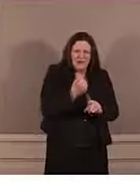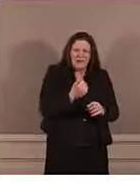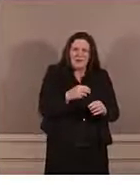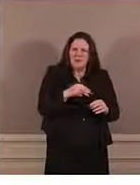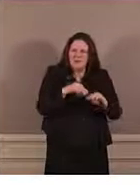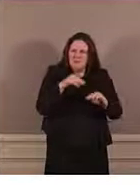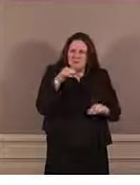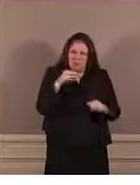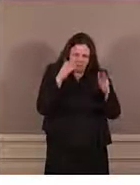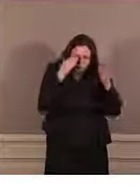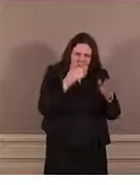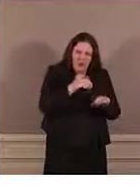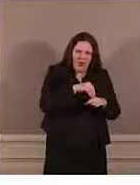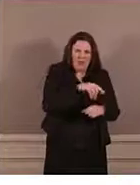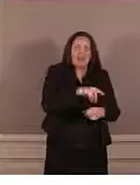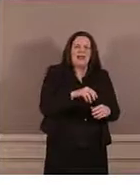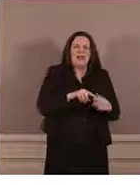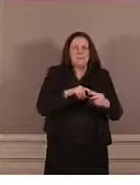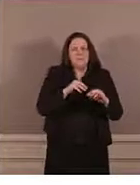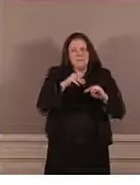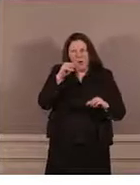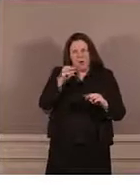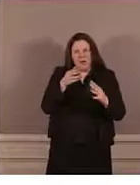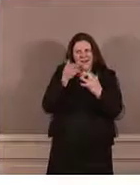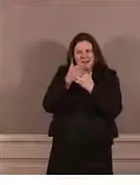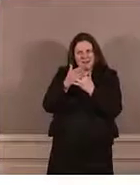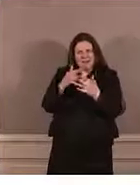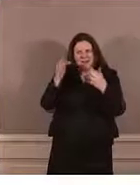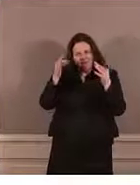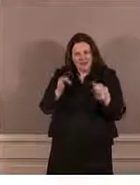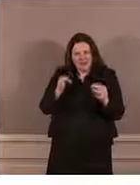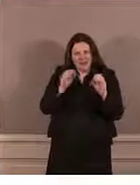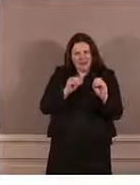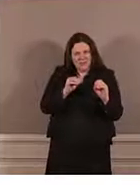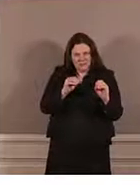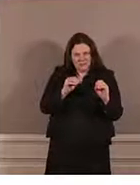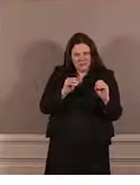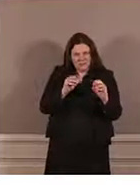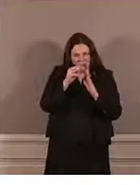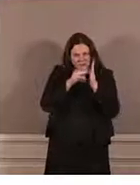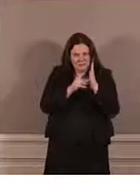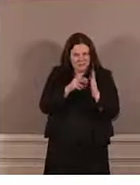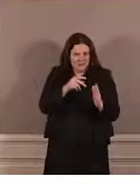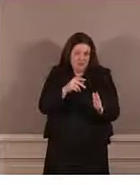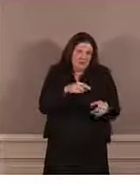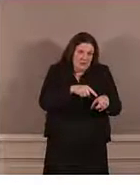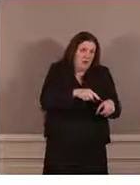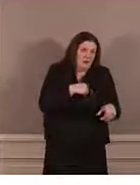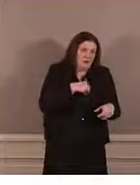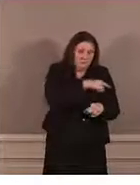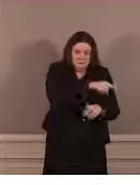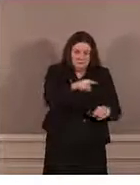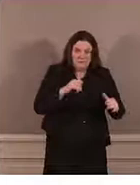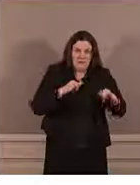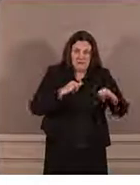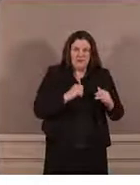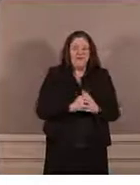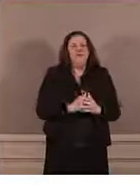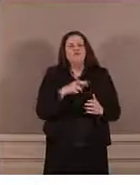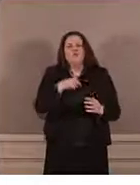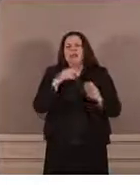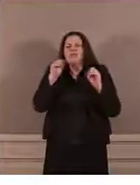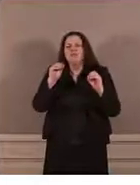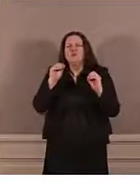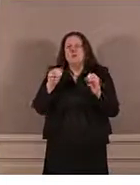to formal education programs in line with people's need and ability. The educational outcomes we were interested in